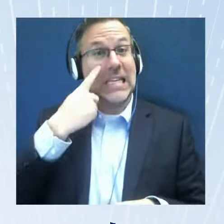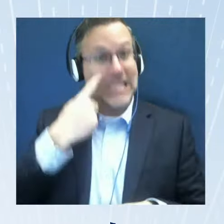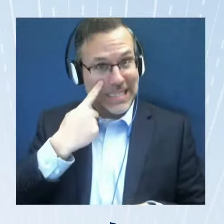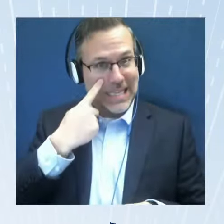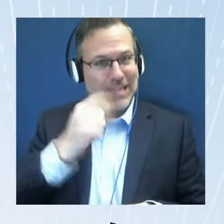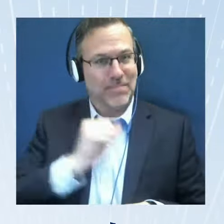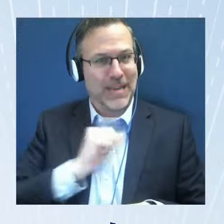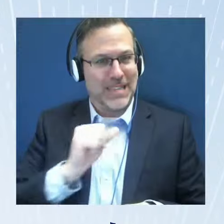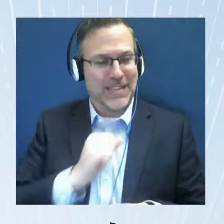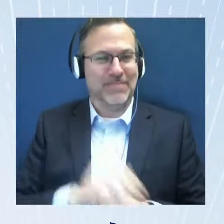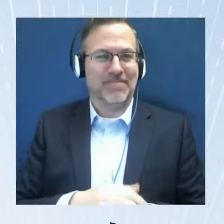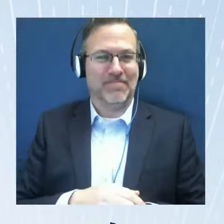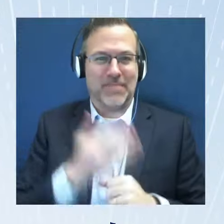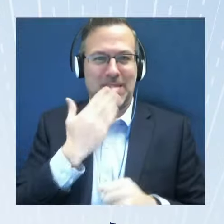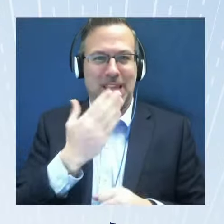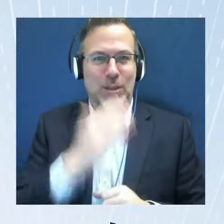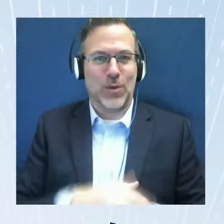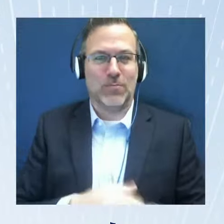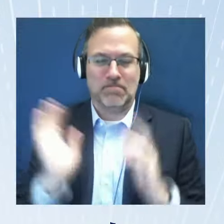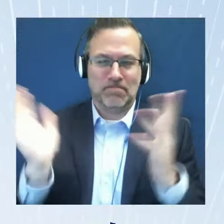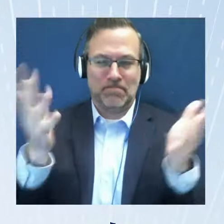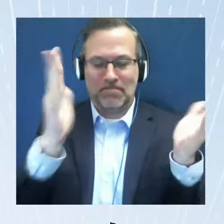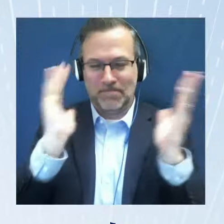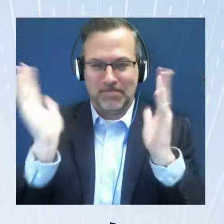I add something?